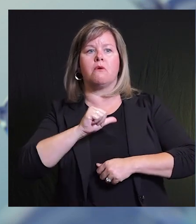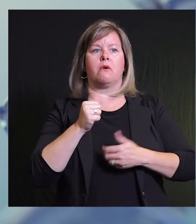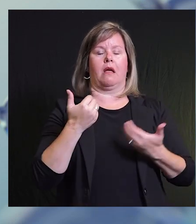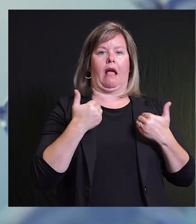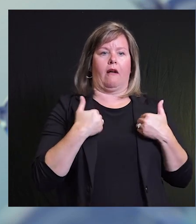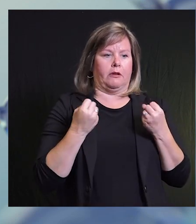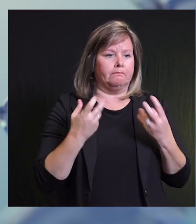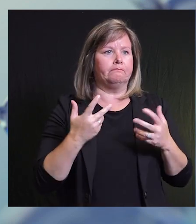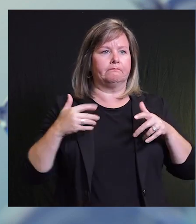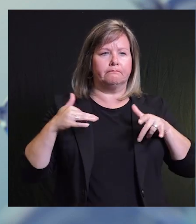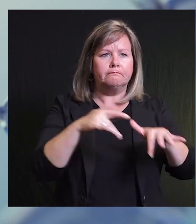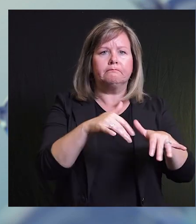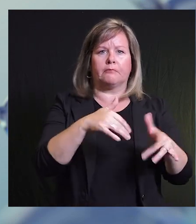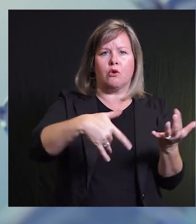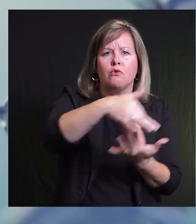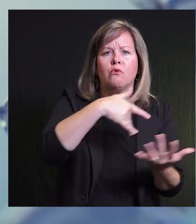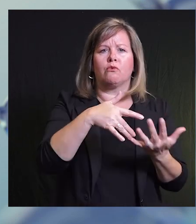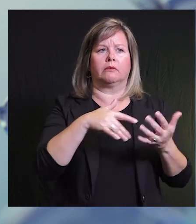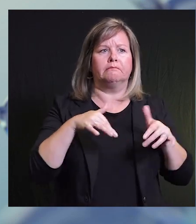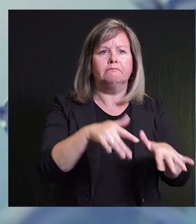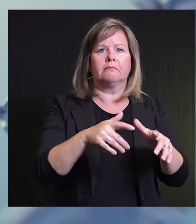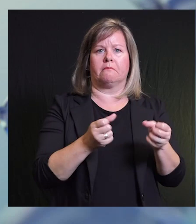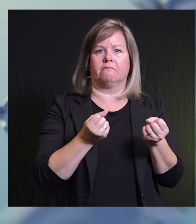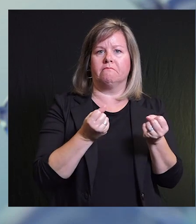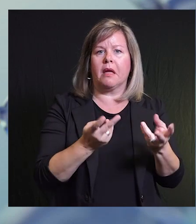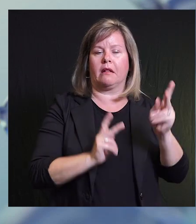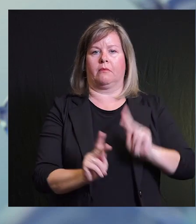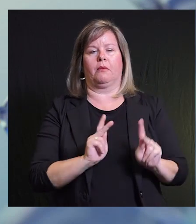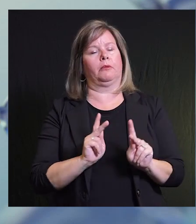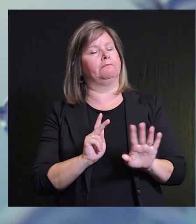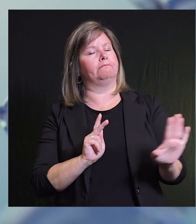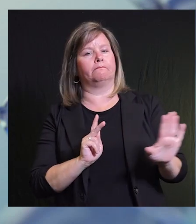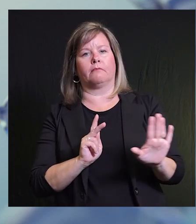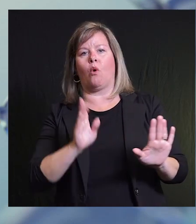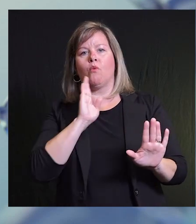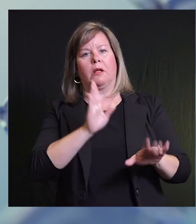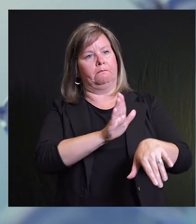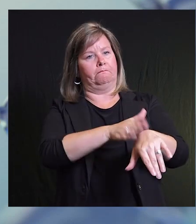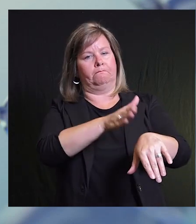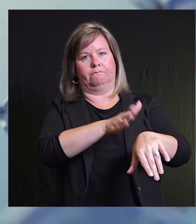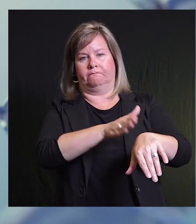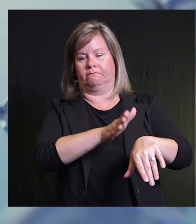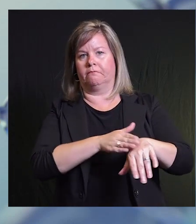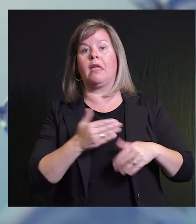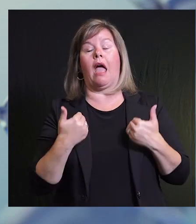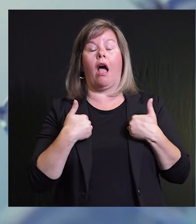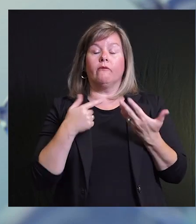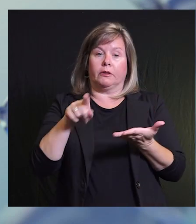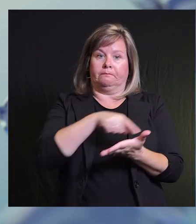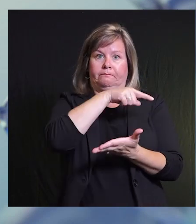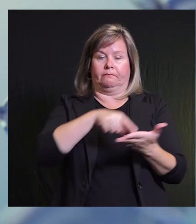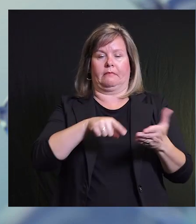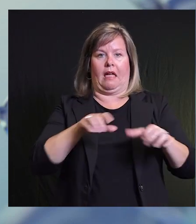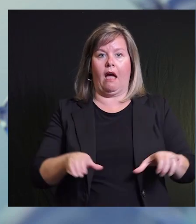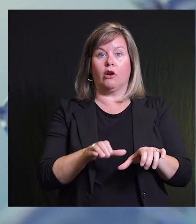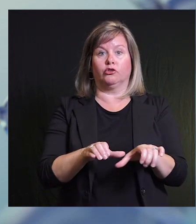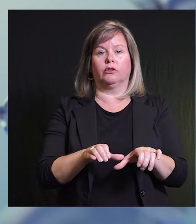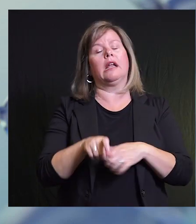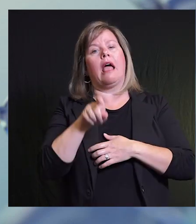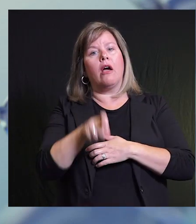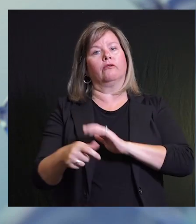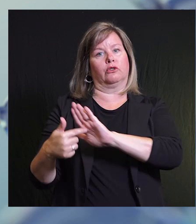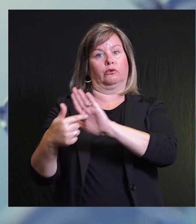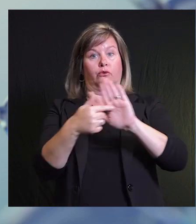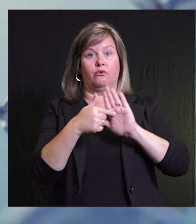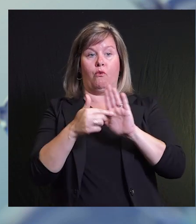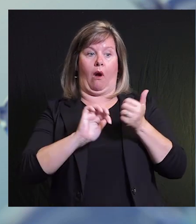with crowding is dealt with appropriately. And that we're requiring those establishments to have corrective action plans. We're